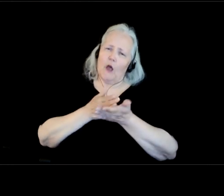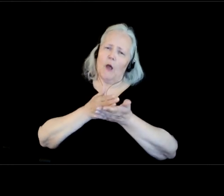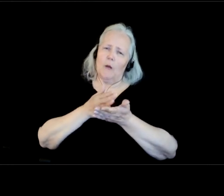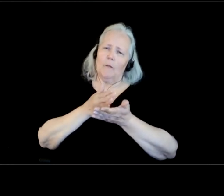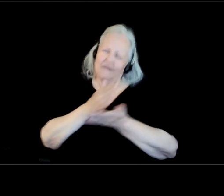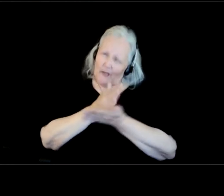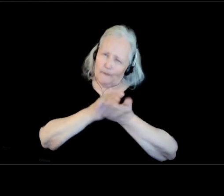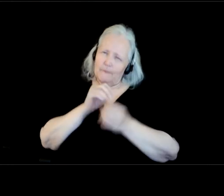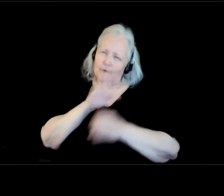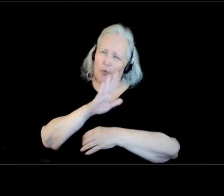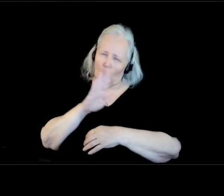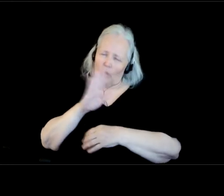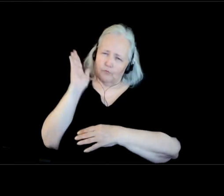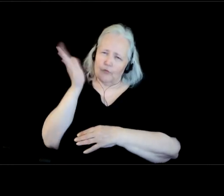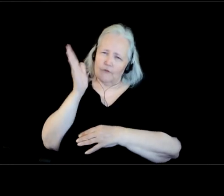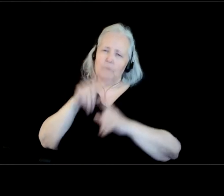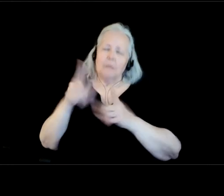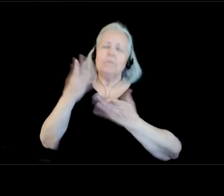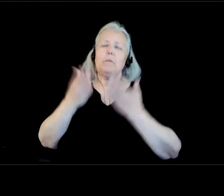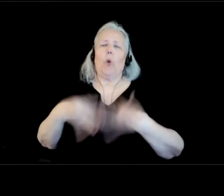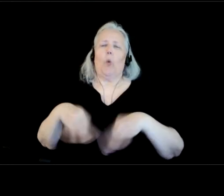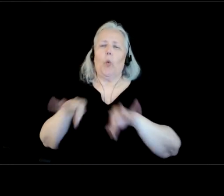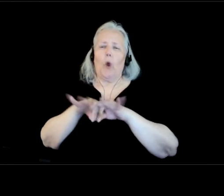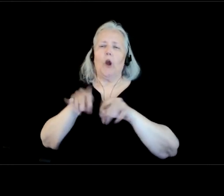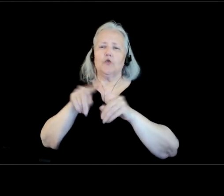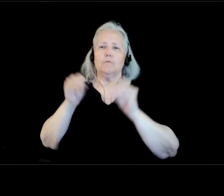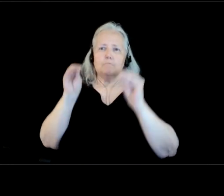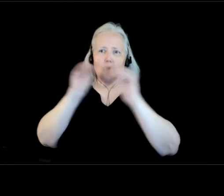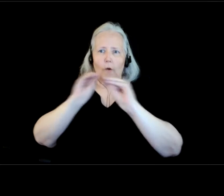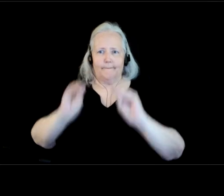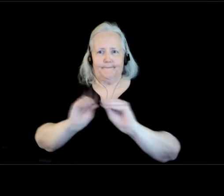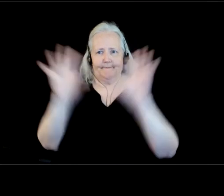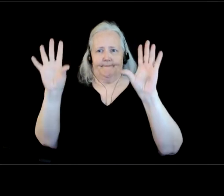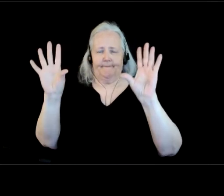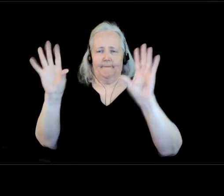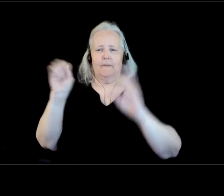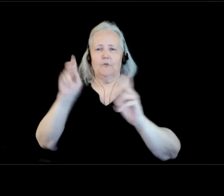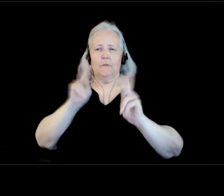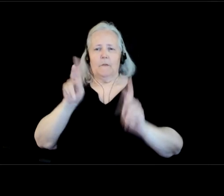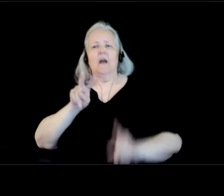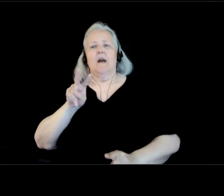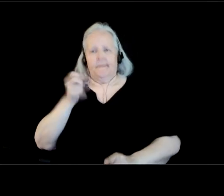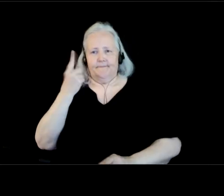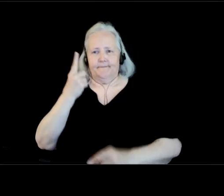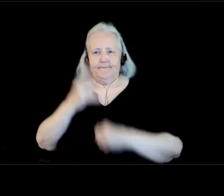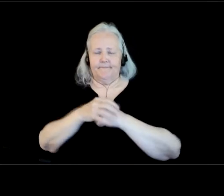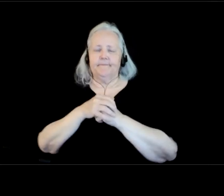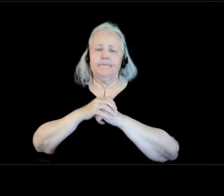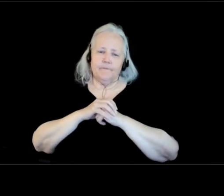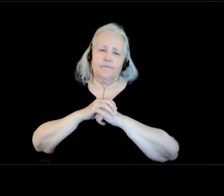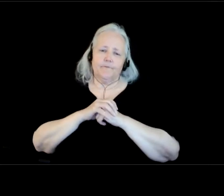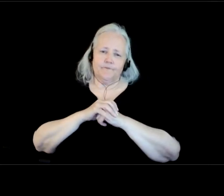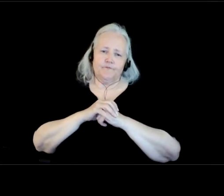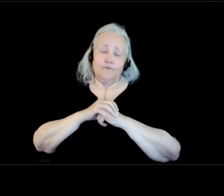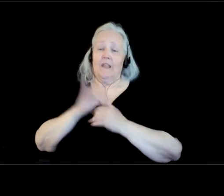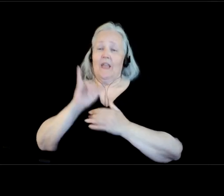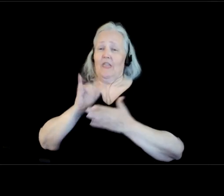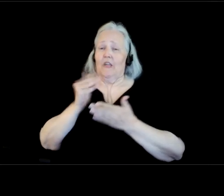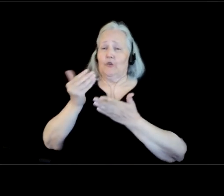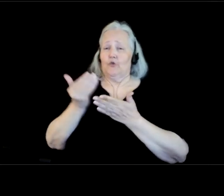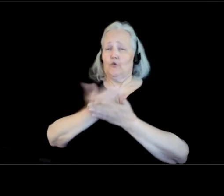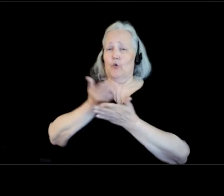it warrants addressing it more explicitly so that we are very clear on that. And it is saying that this new section of language, will